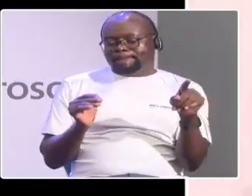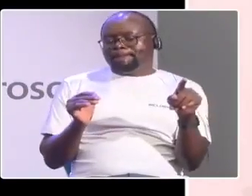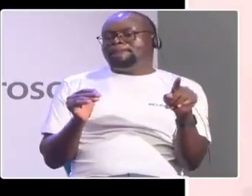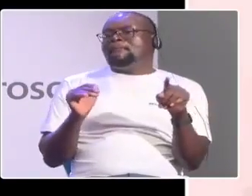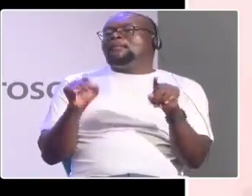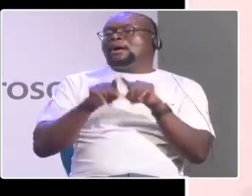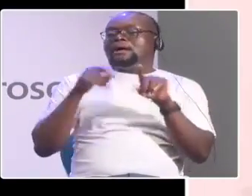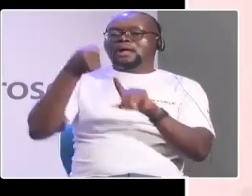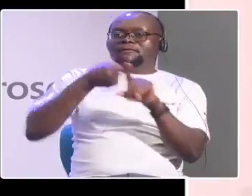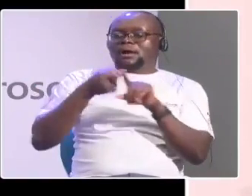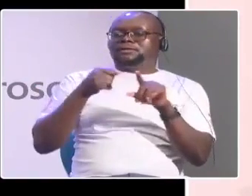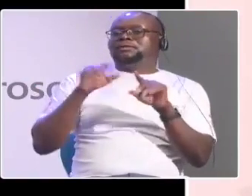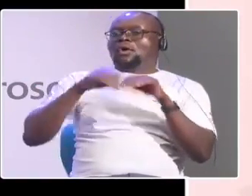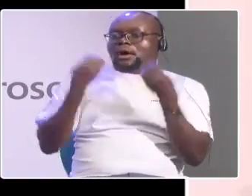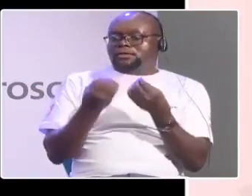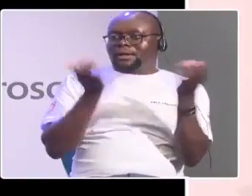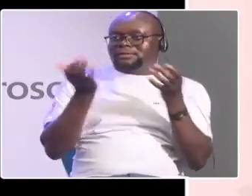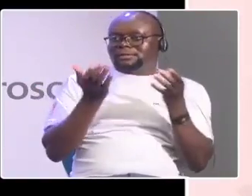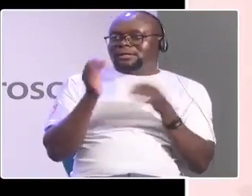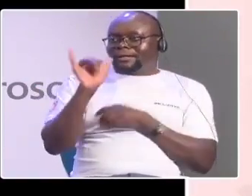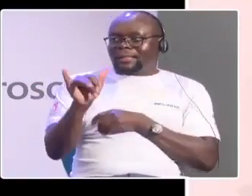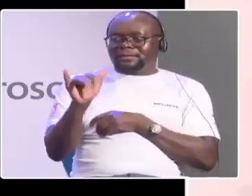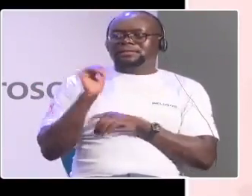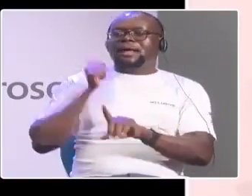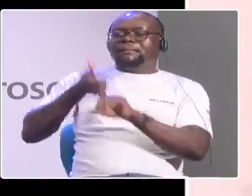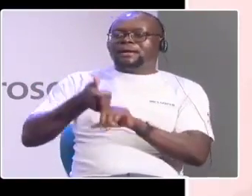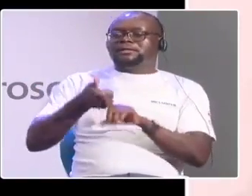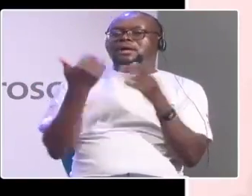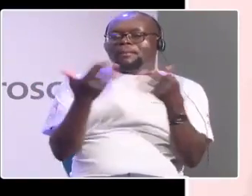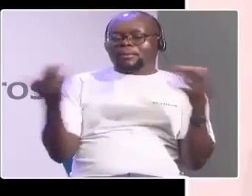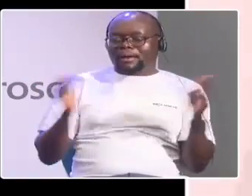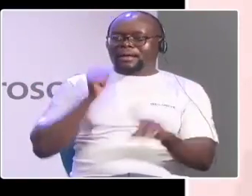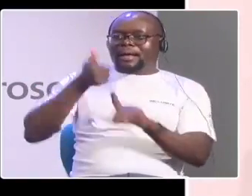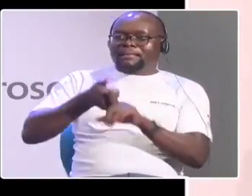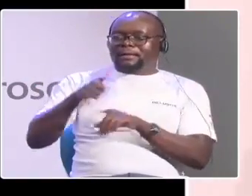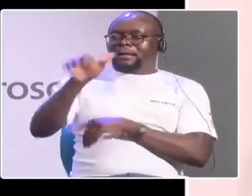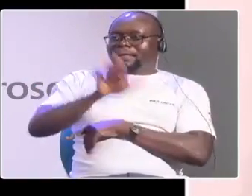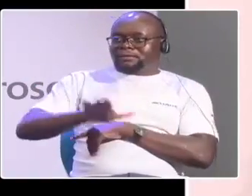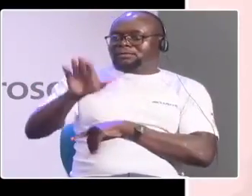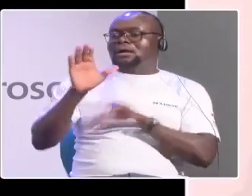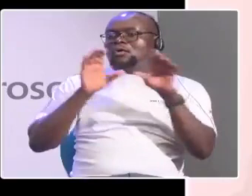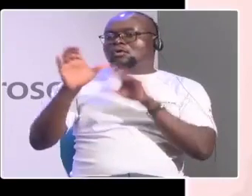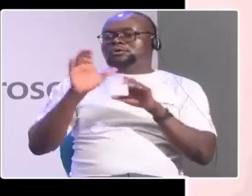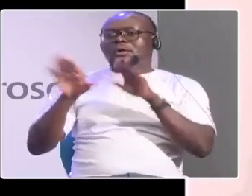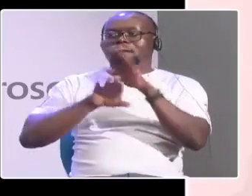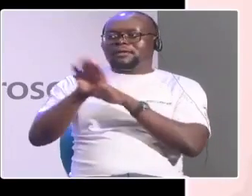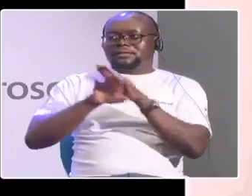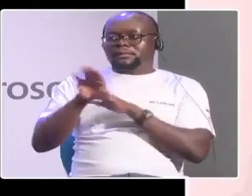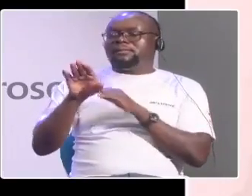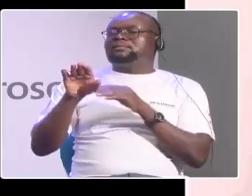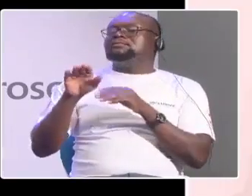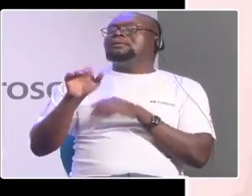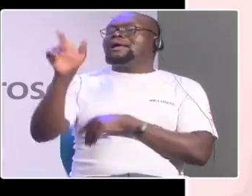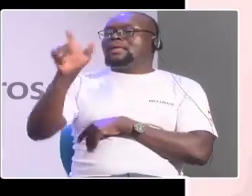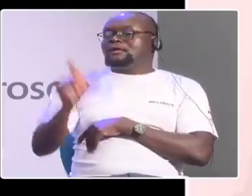advocacy organizations and businesses. So it's impacting our products, it's impacting the ecosystem and conversation of accessibility across